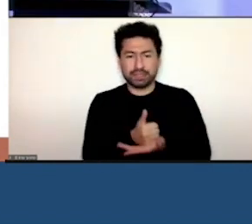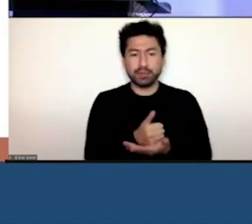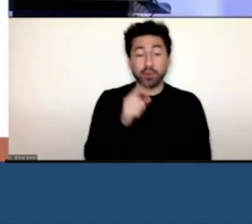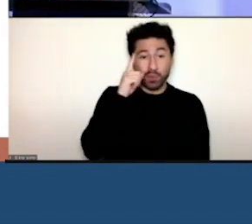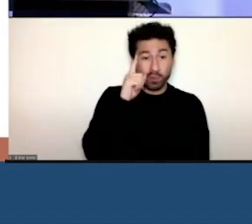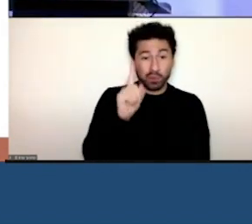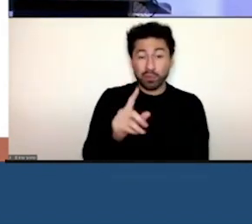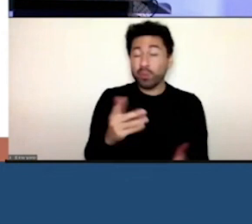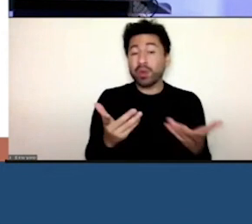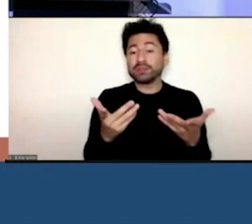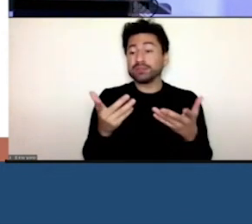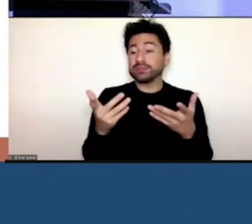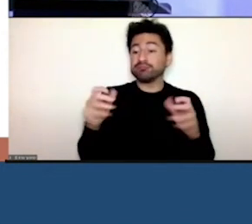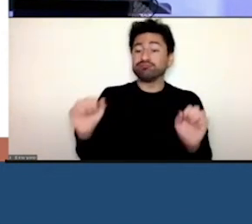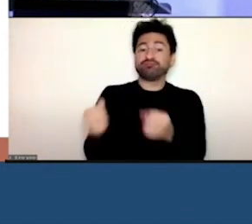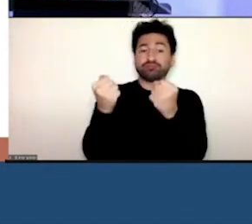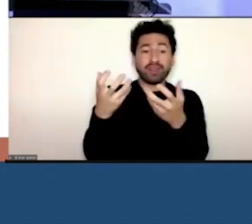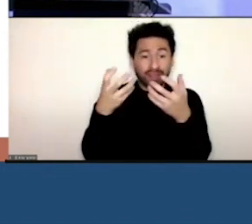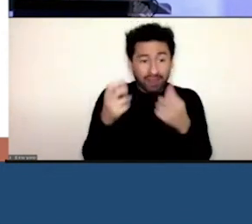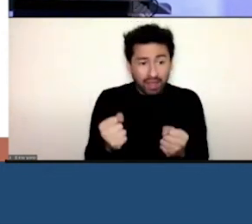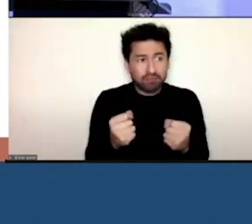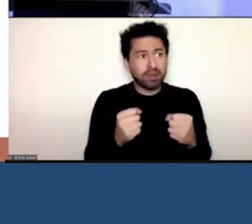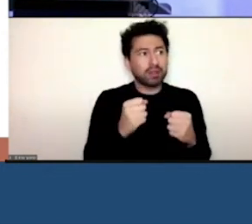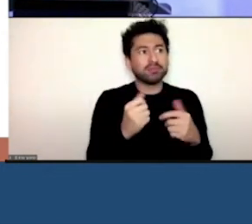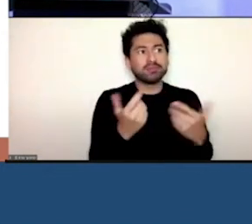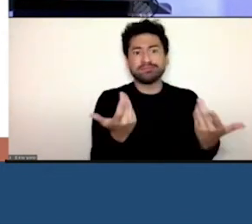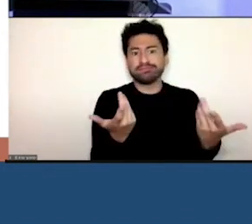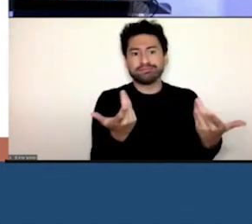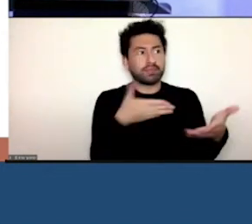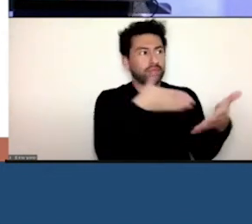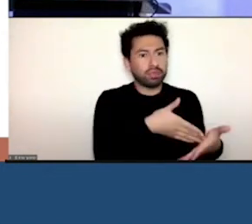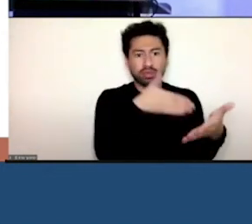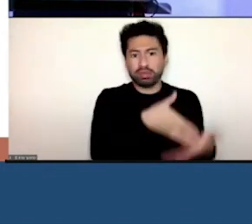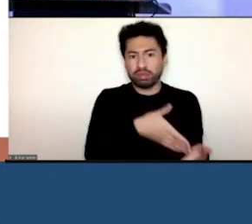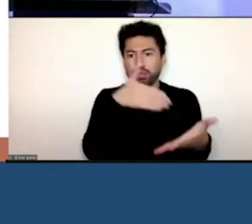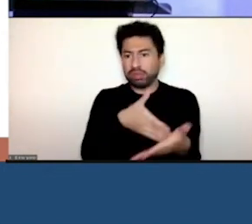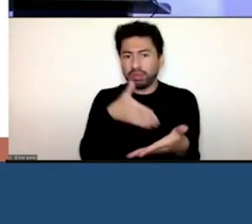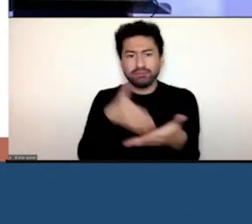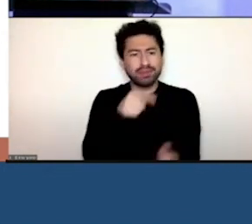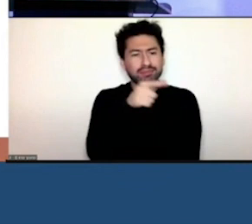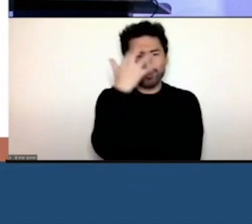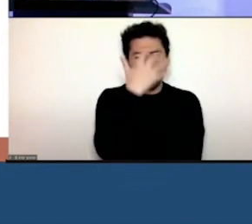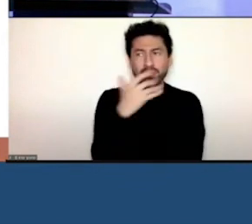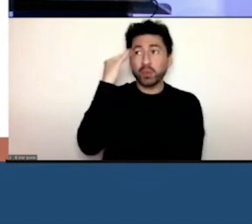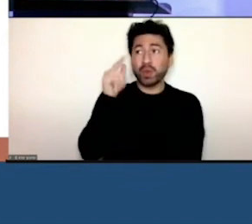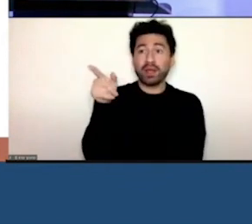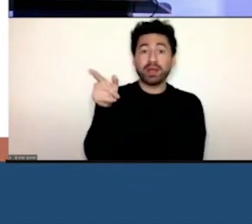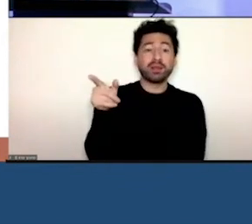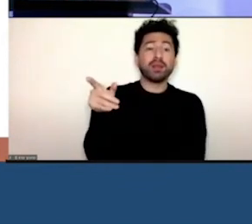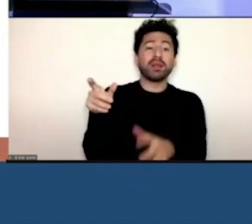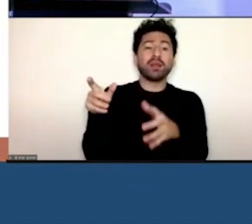recovery. But this recovery is following a model that has already shown its structural weaknesses.